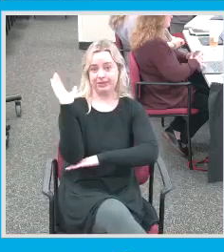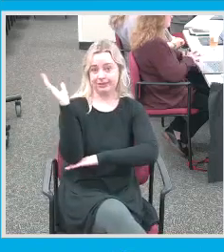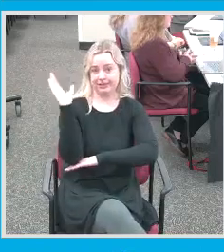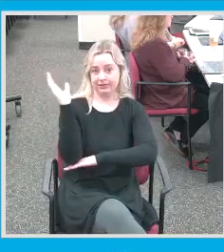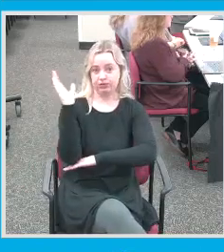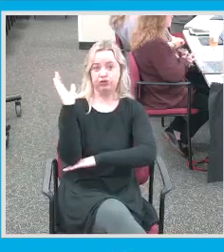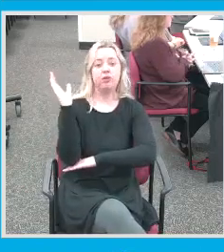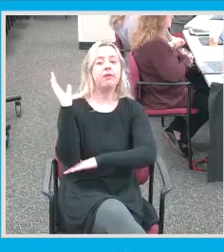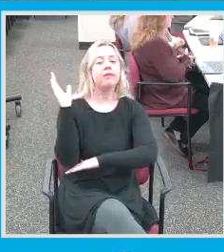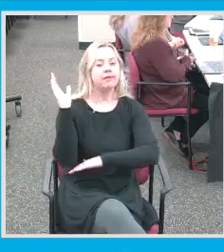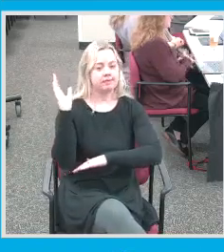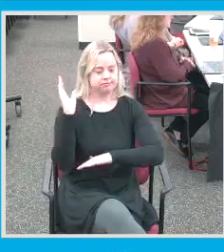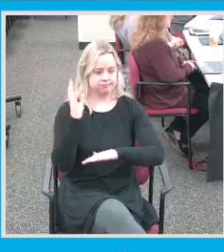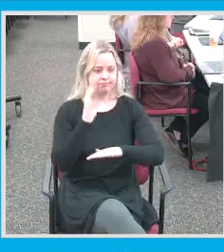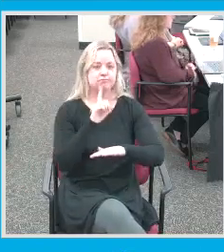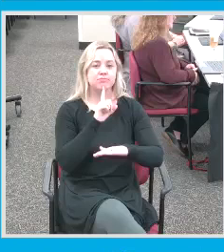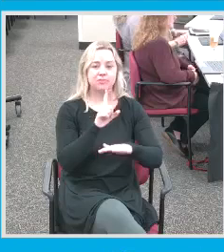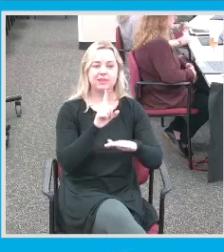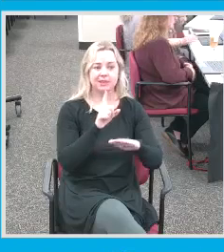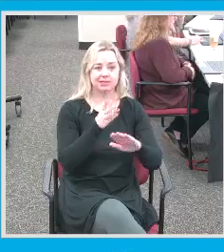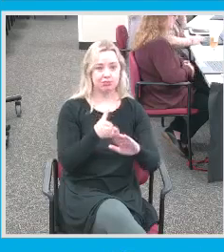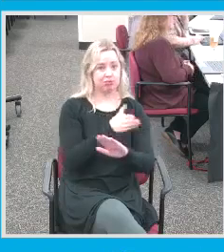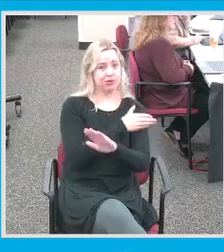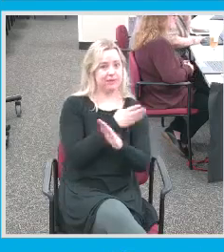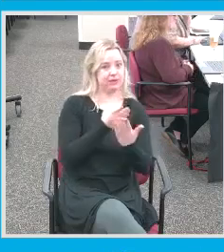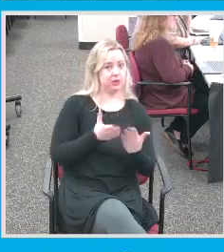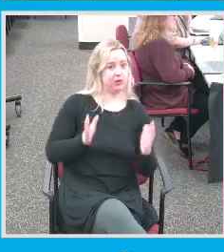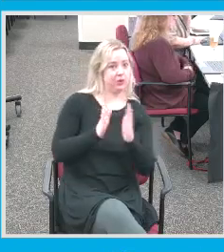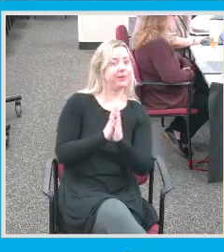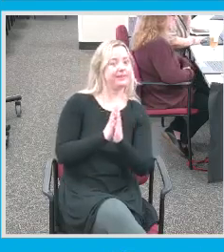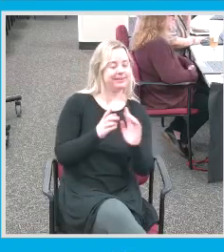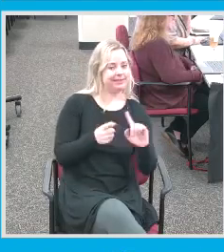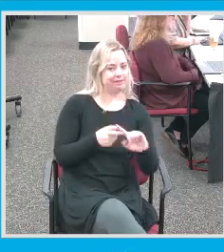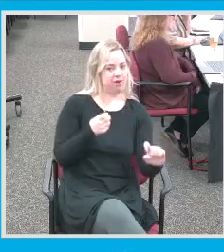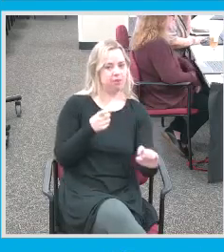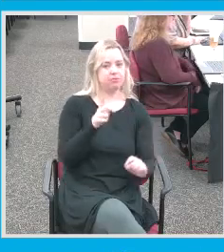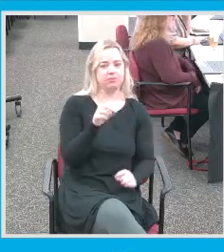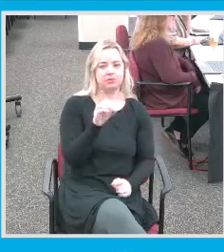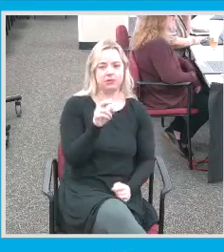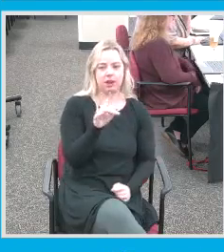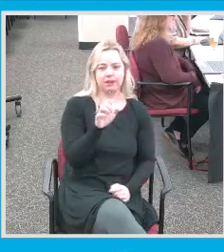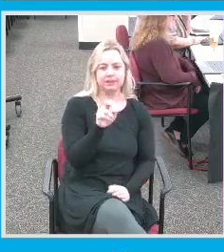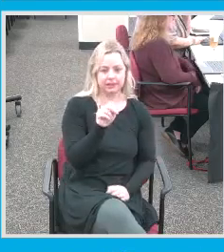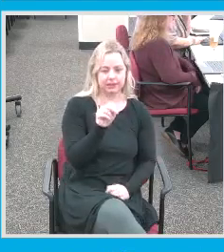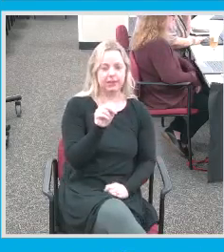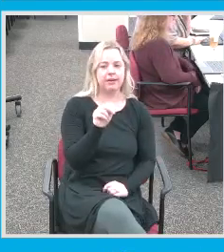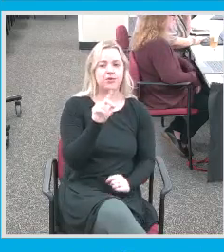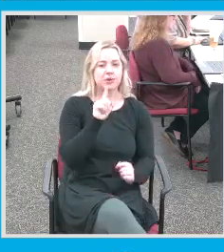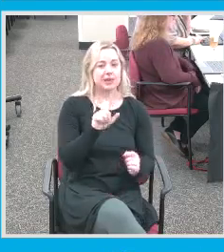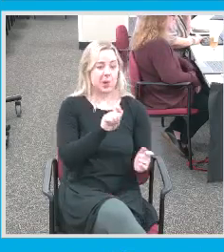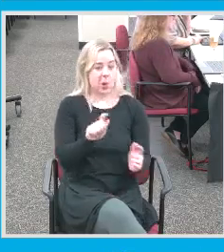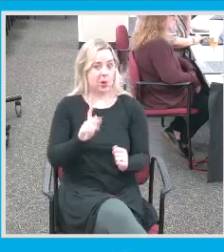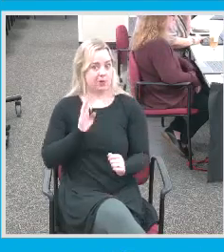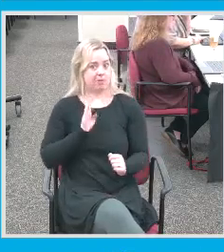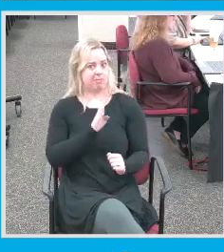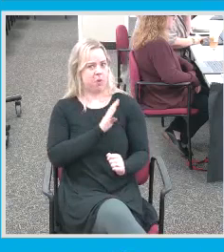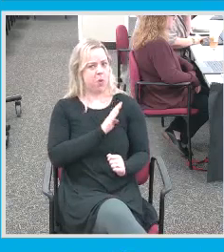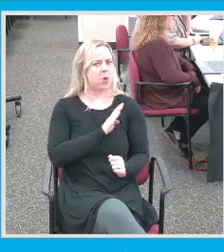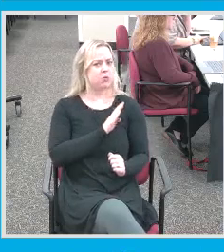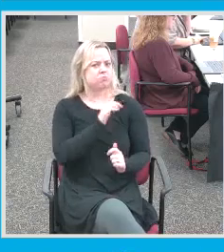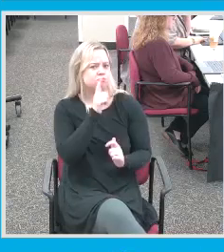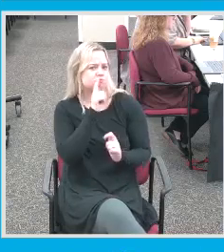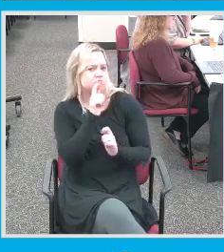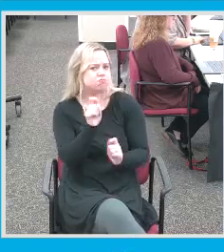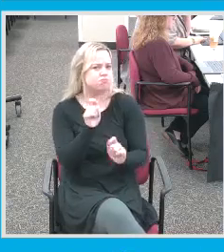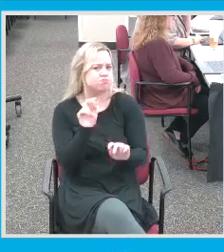was requested previously by Mr. Donaldson and gained a lot of interest from all board members on the topic of